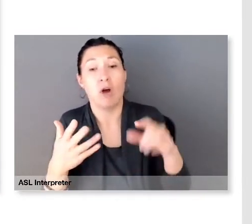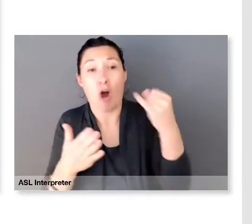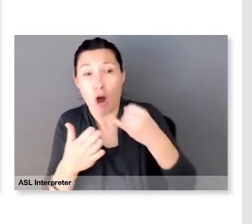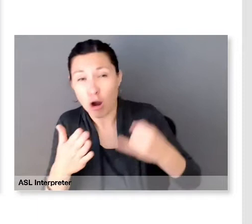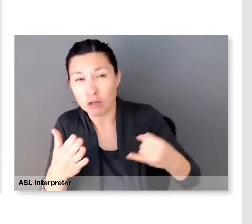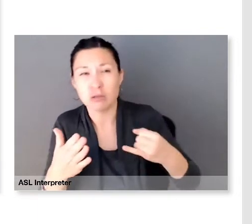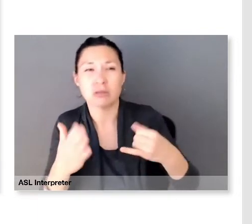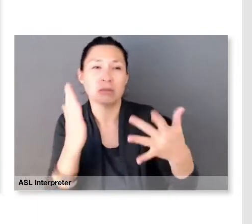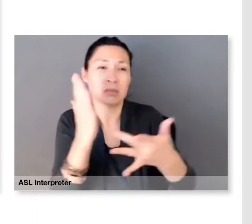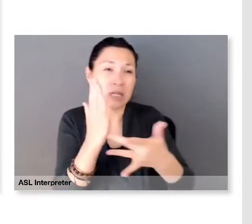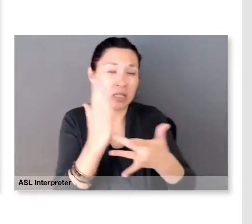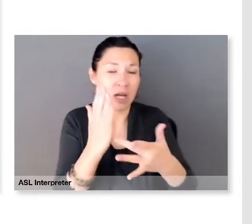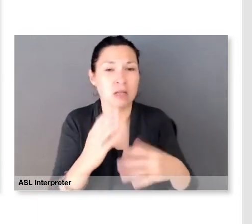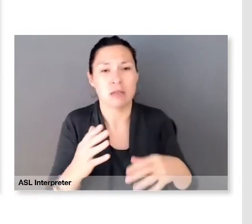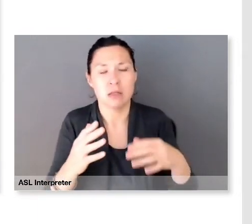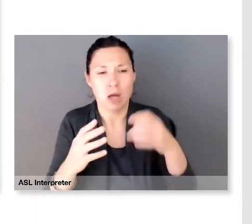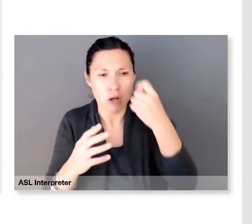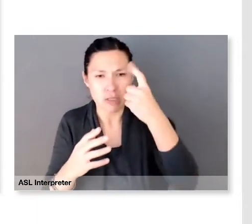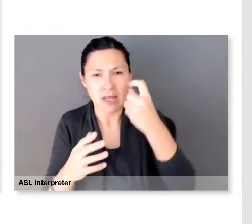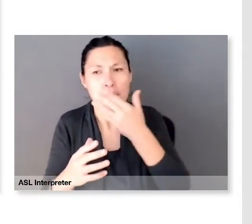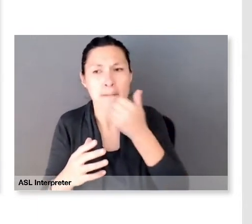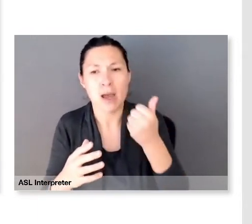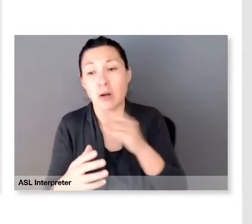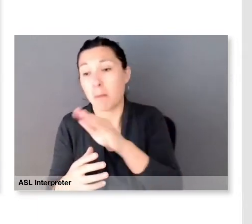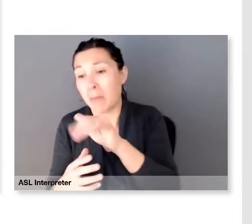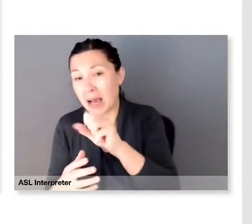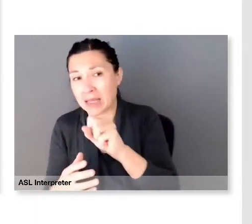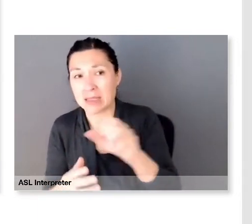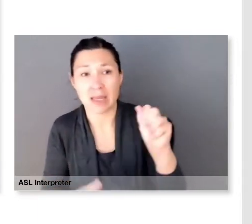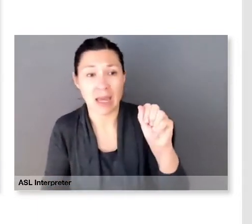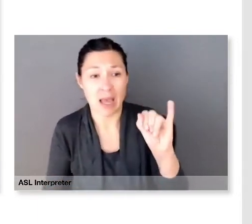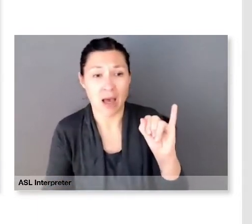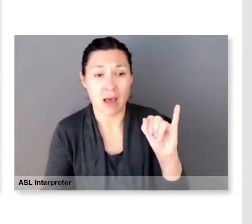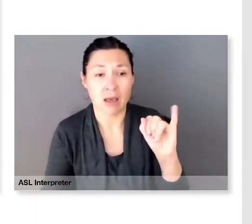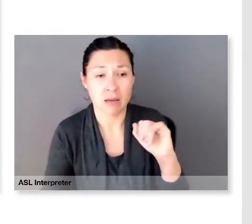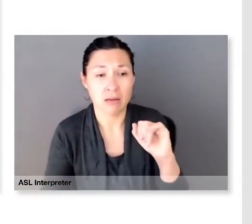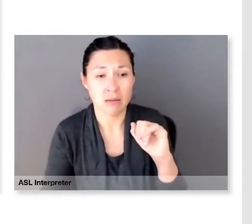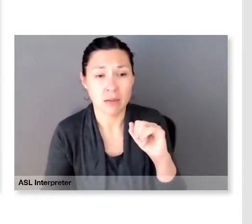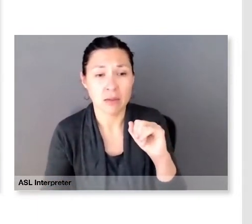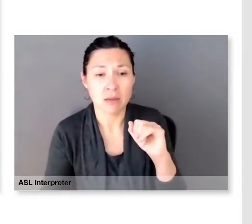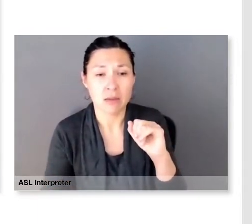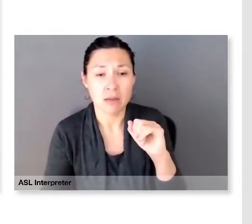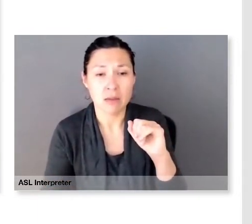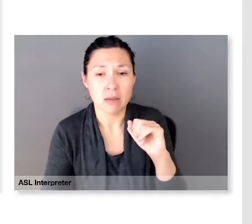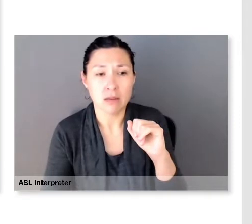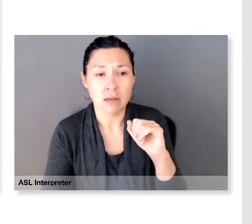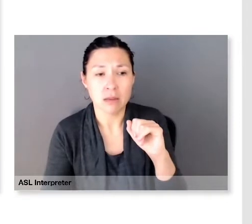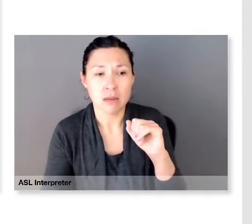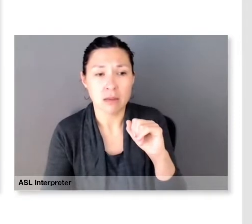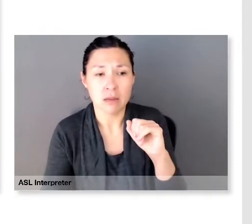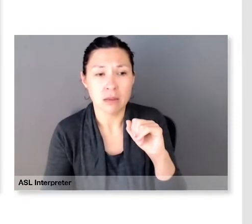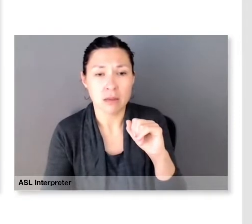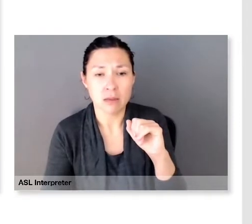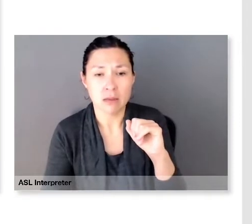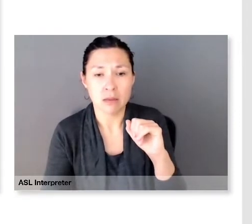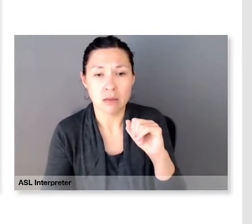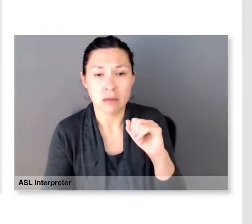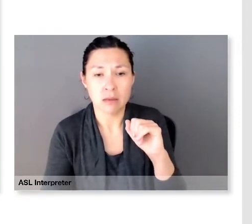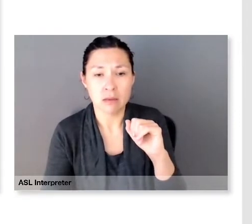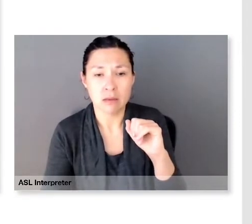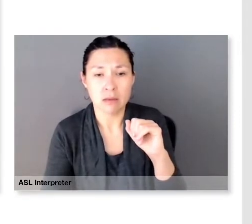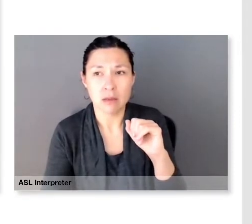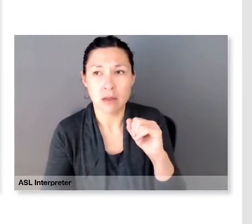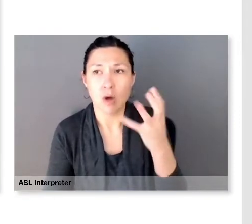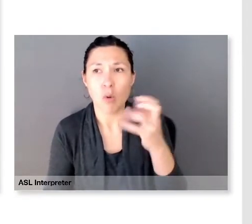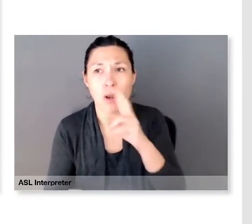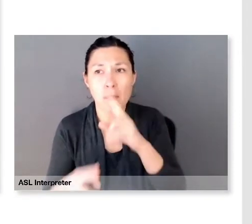bias and AI. And I want to finally just mention one other point related to bias in AI before I begin to